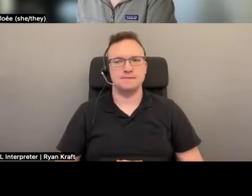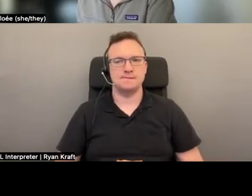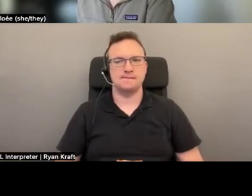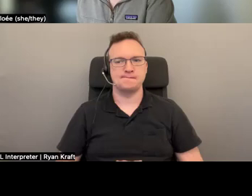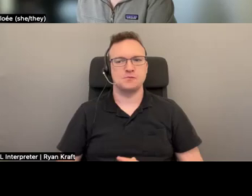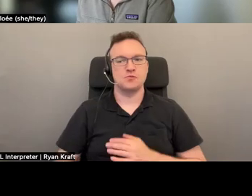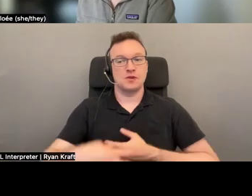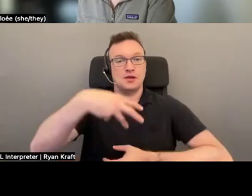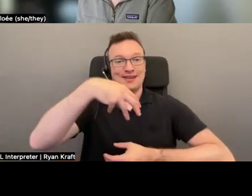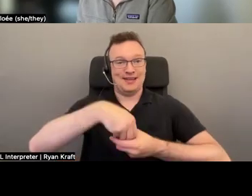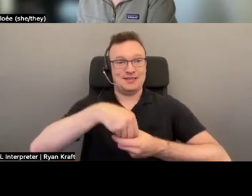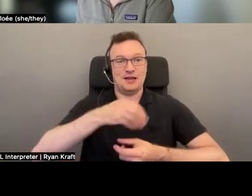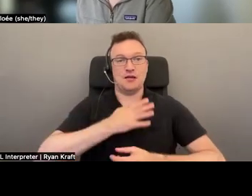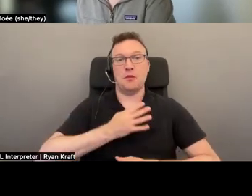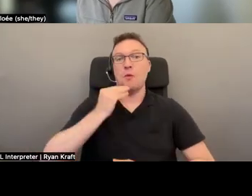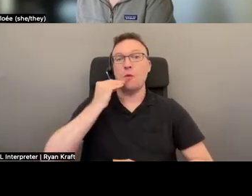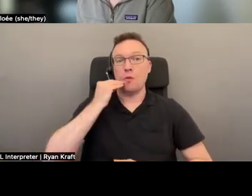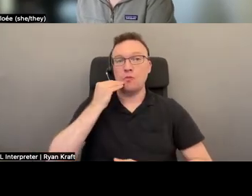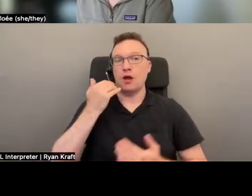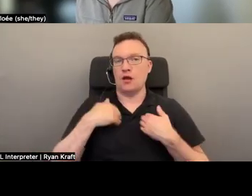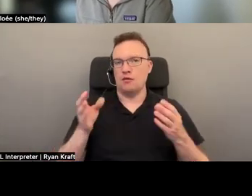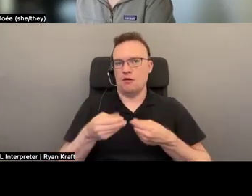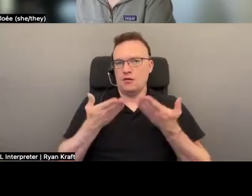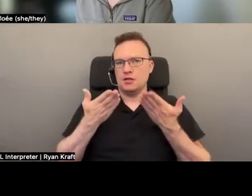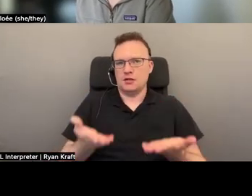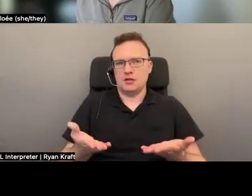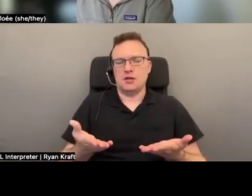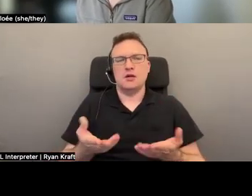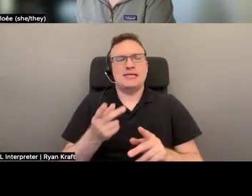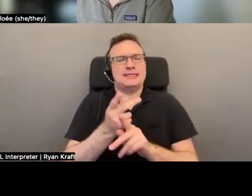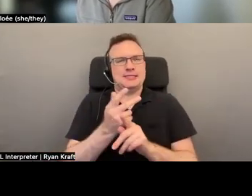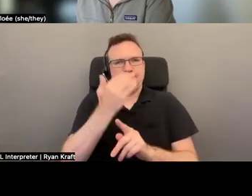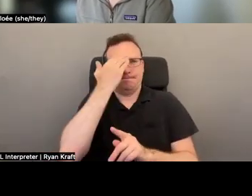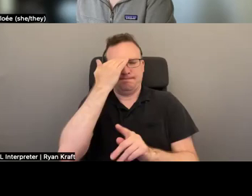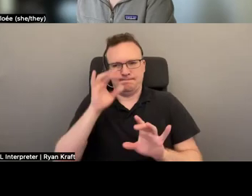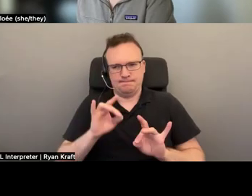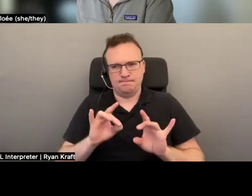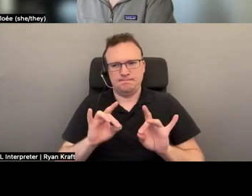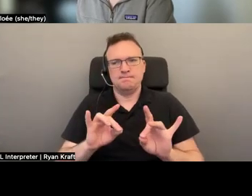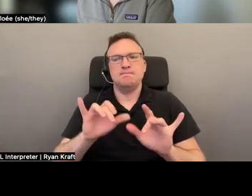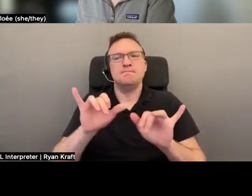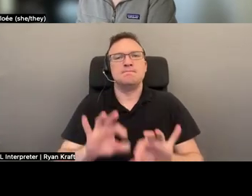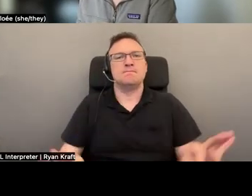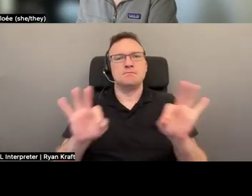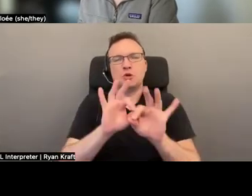in my own office, I acknowledge the